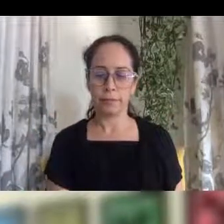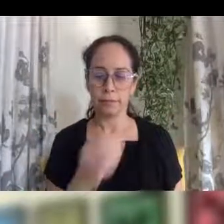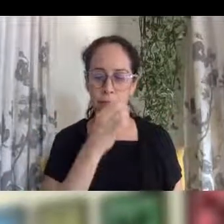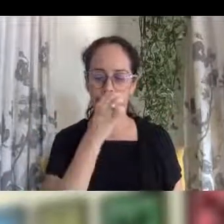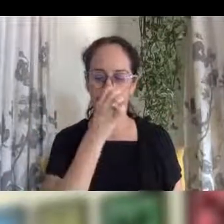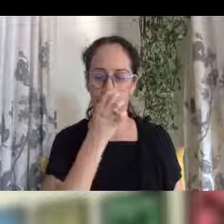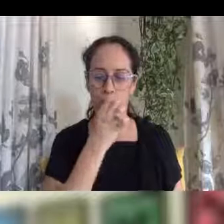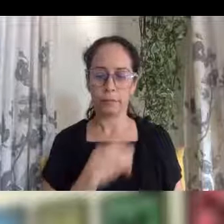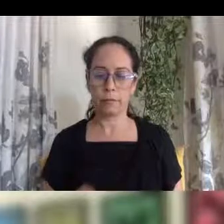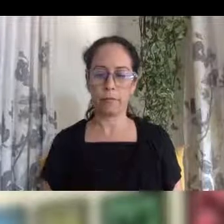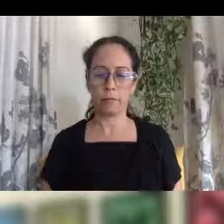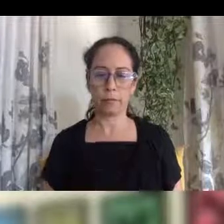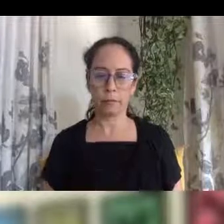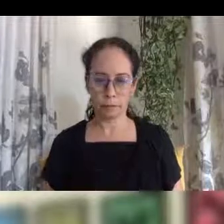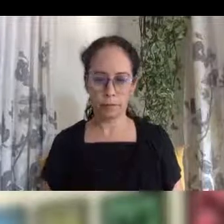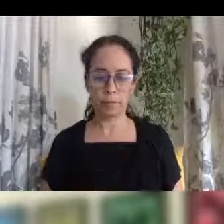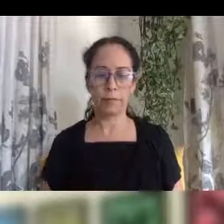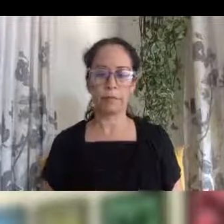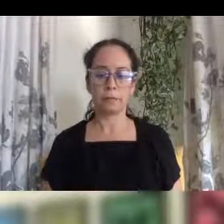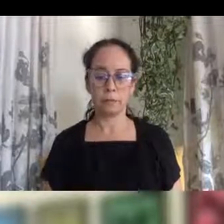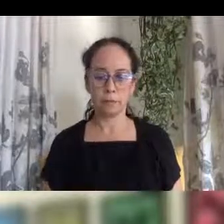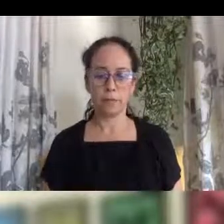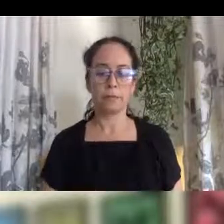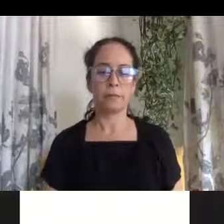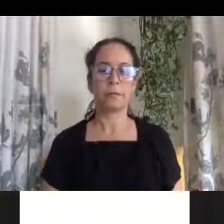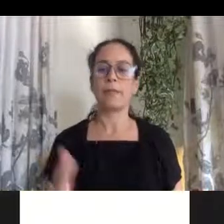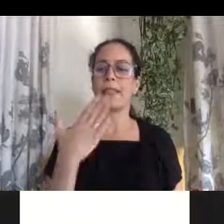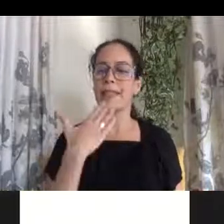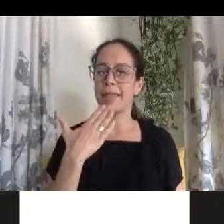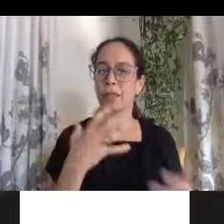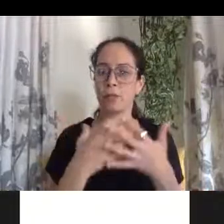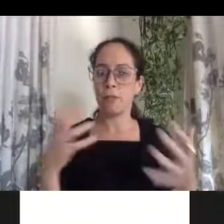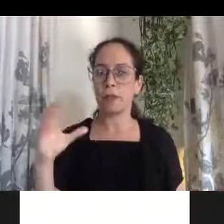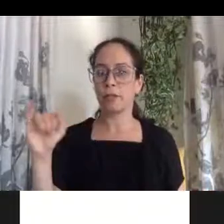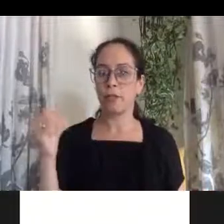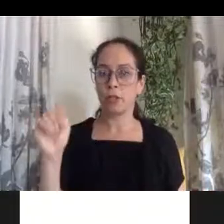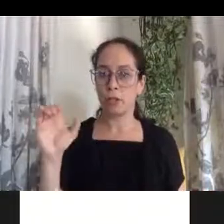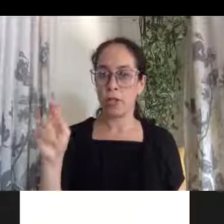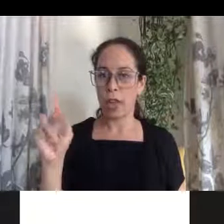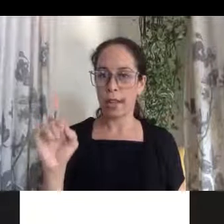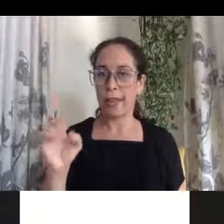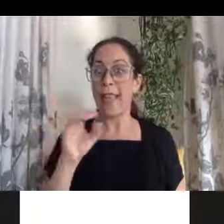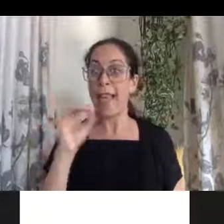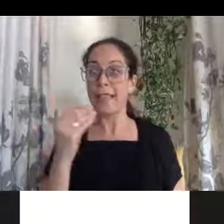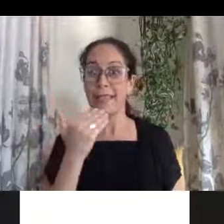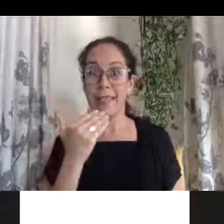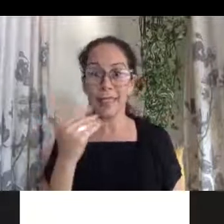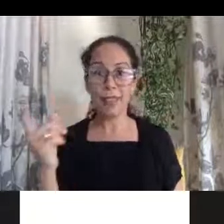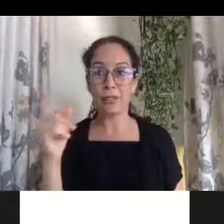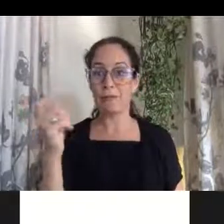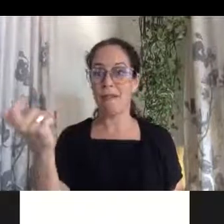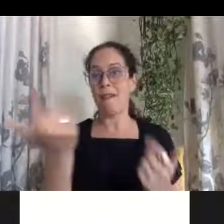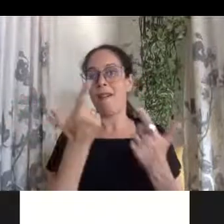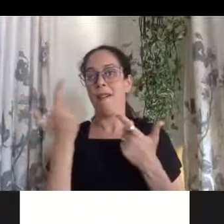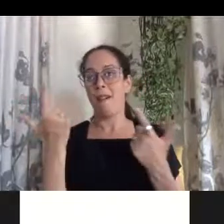Thank you so much, Jackie, and thank you everyone for having us today. So I am an